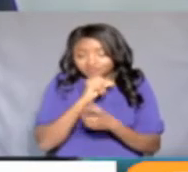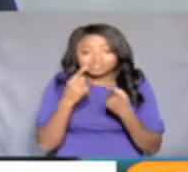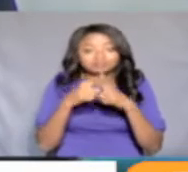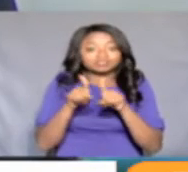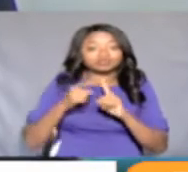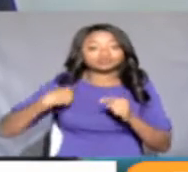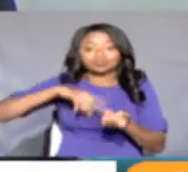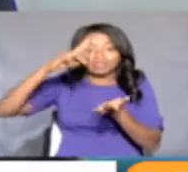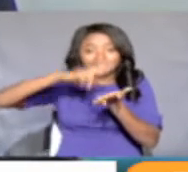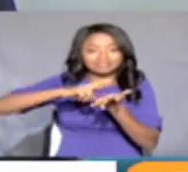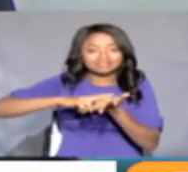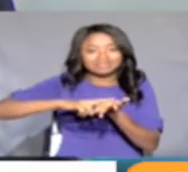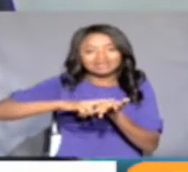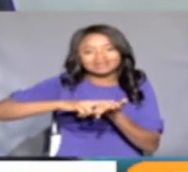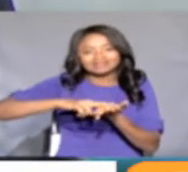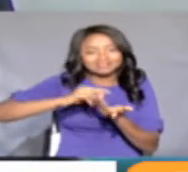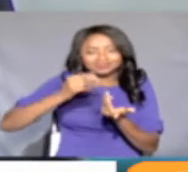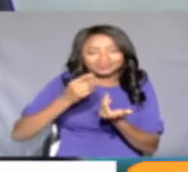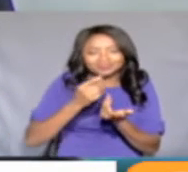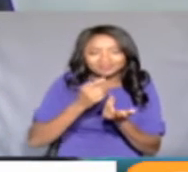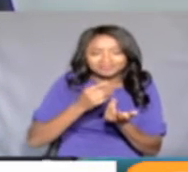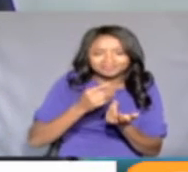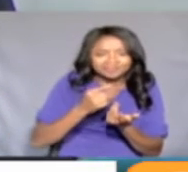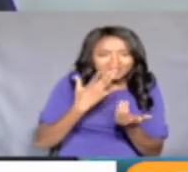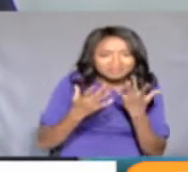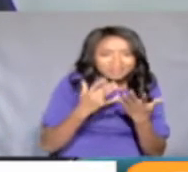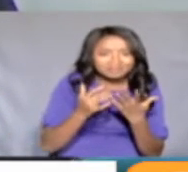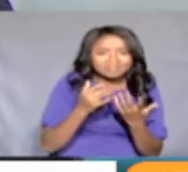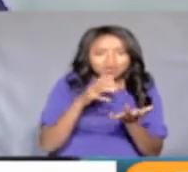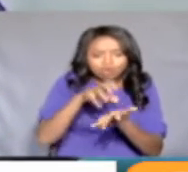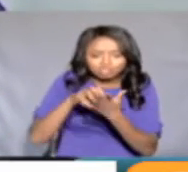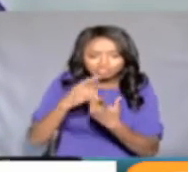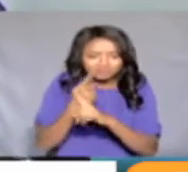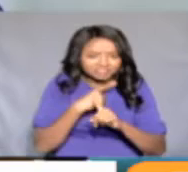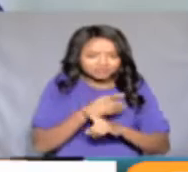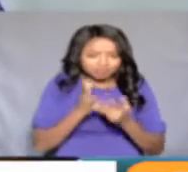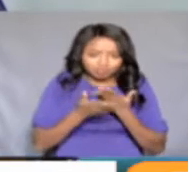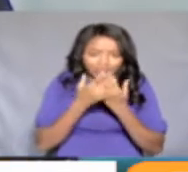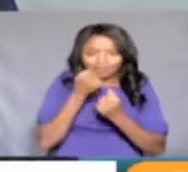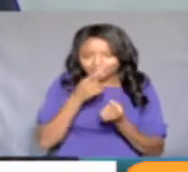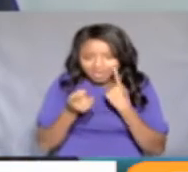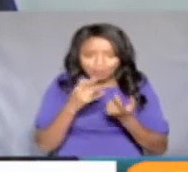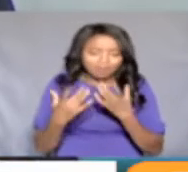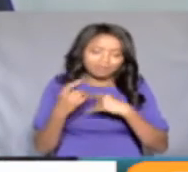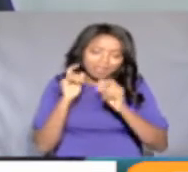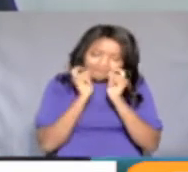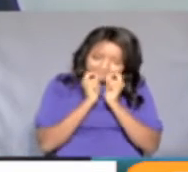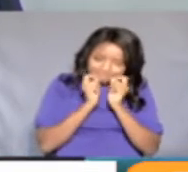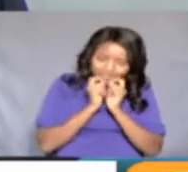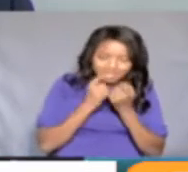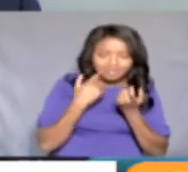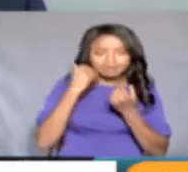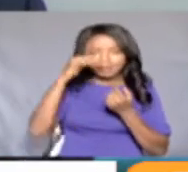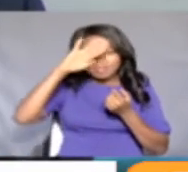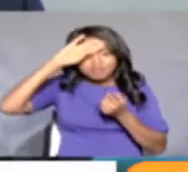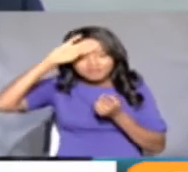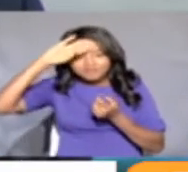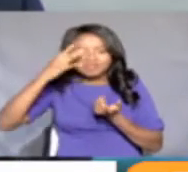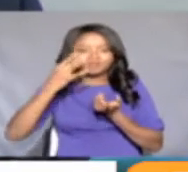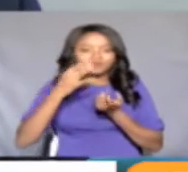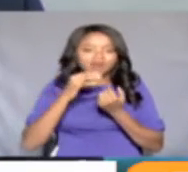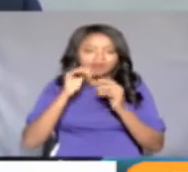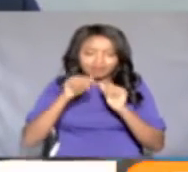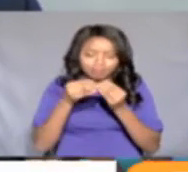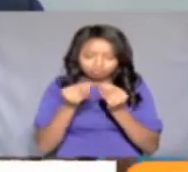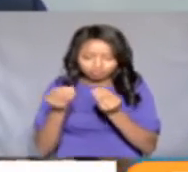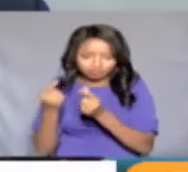just registering them for minor ailments, like minor conditions for treatment of pain, treatment of fever, and